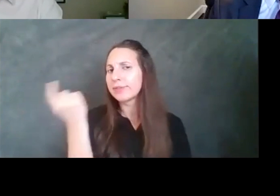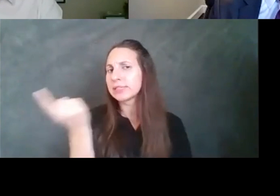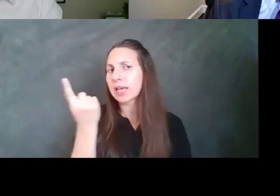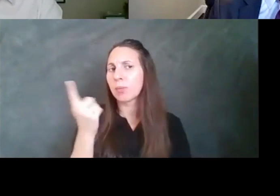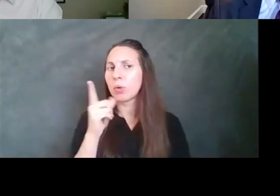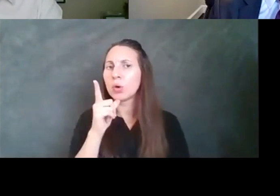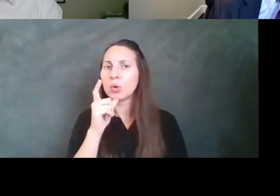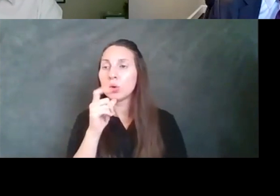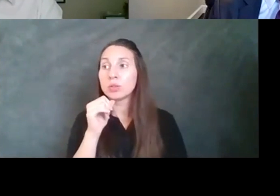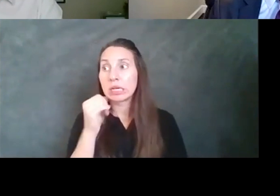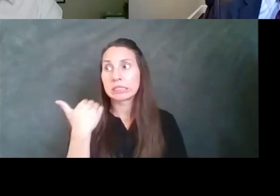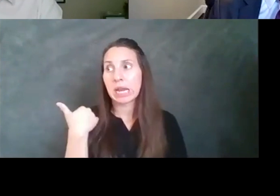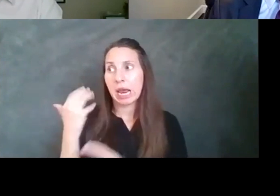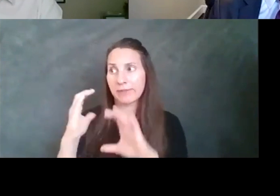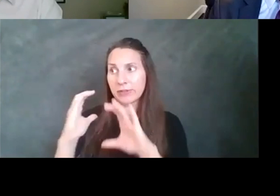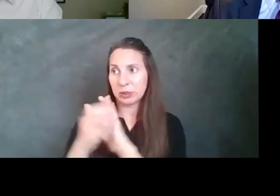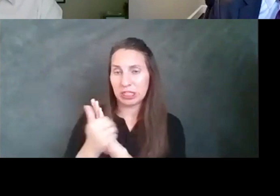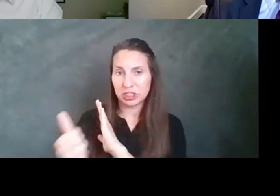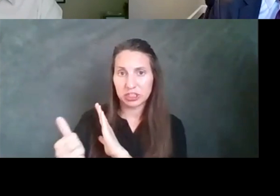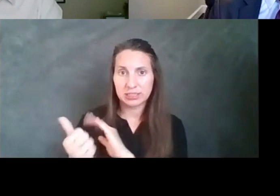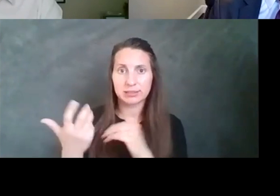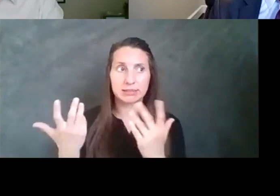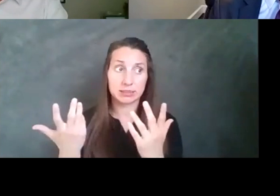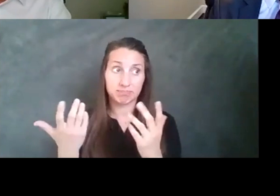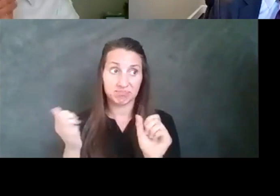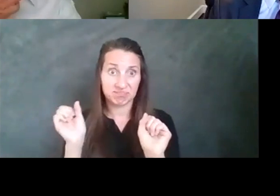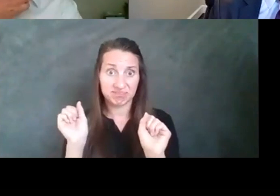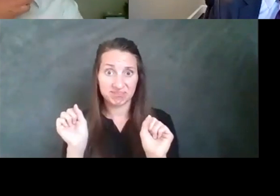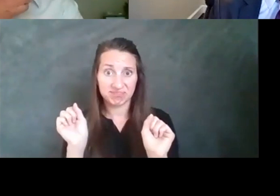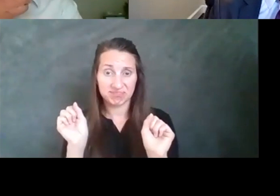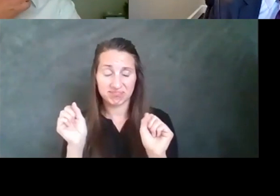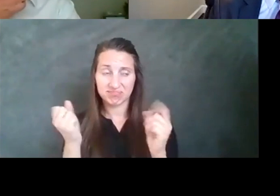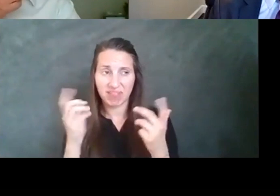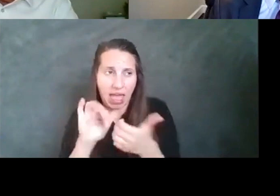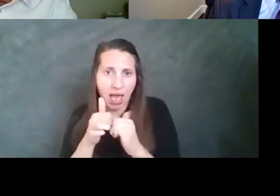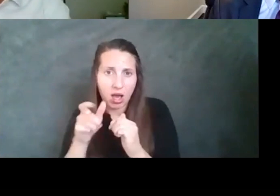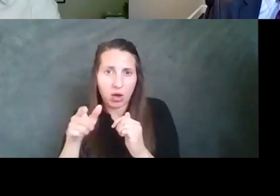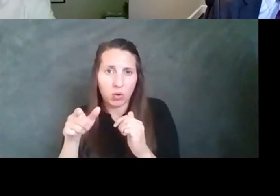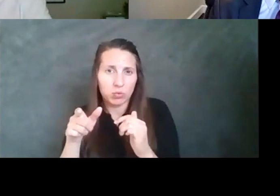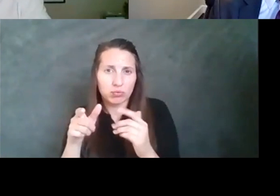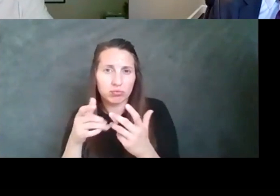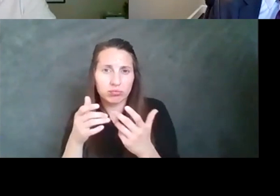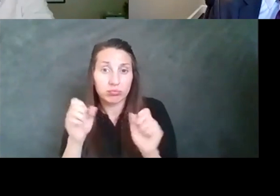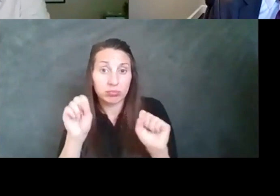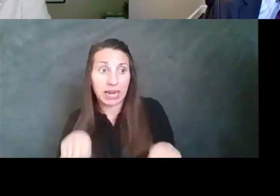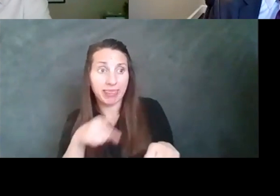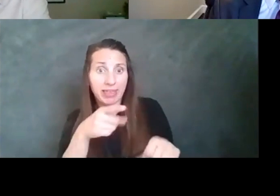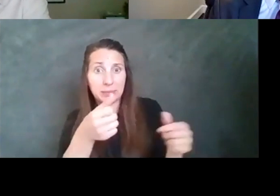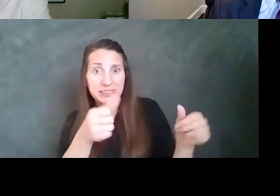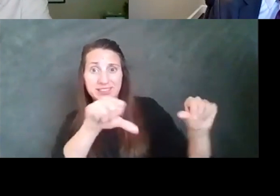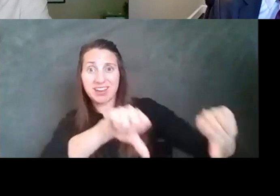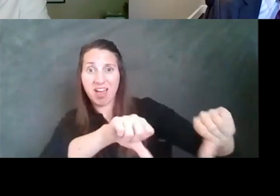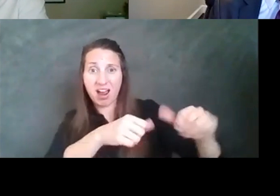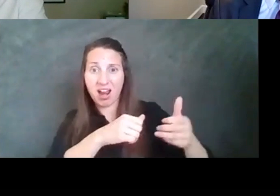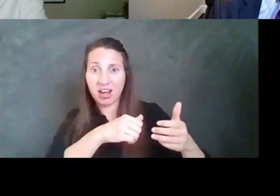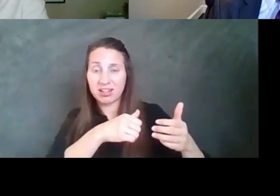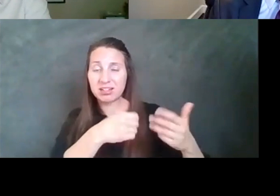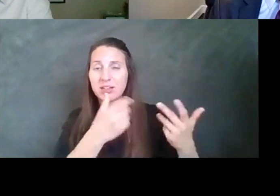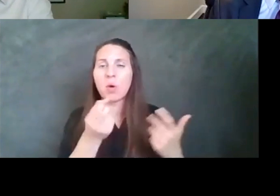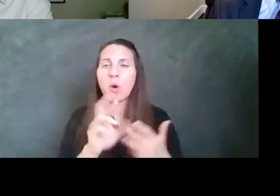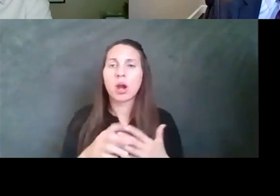have those communication skills could therefore be denied the essential function. You guys read the